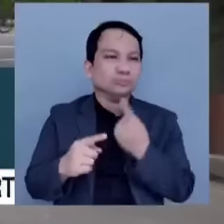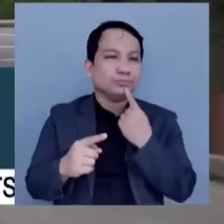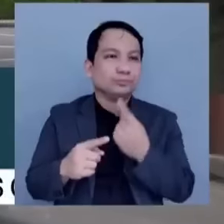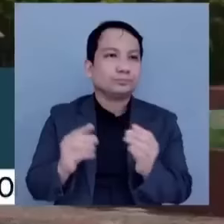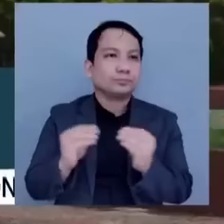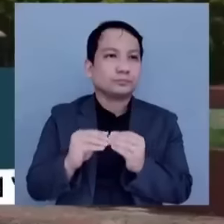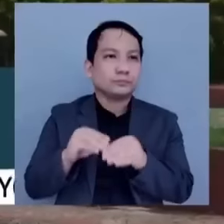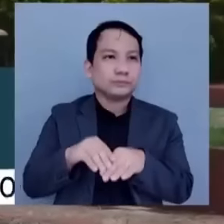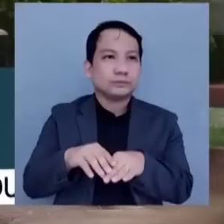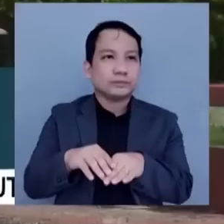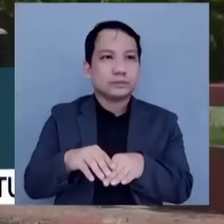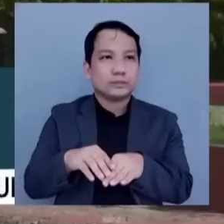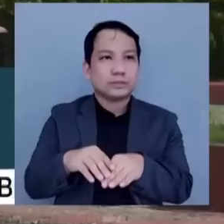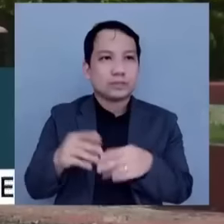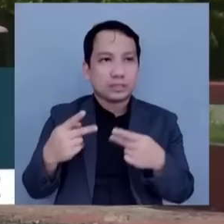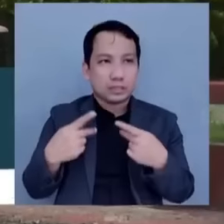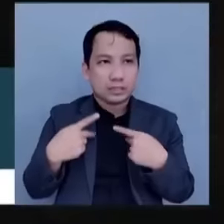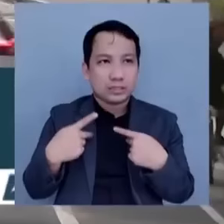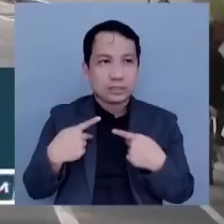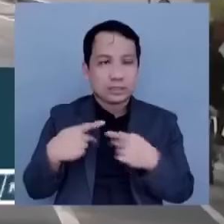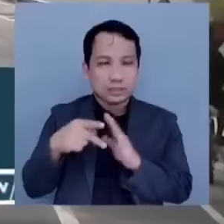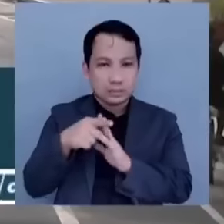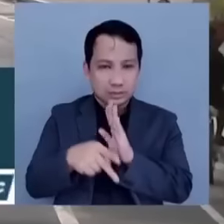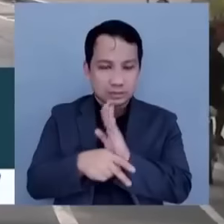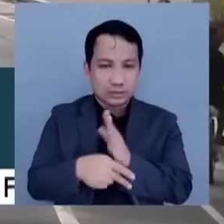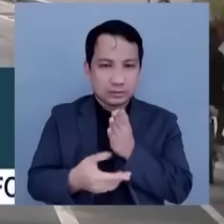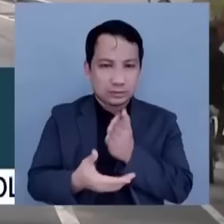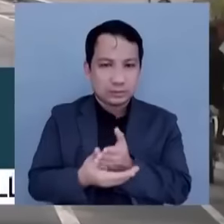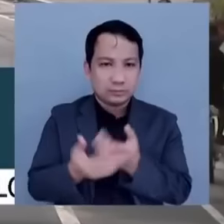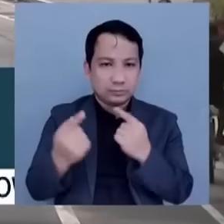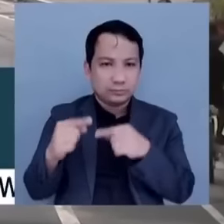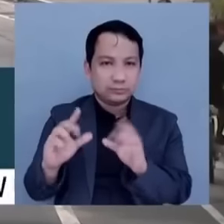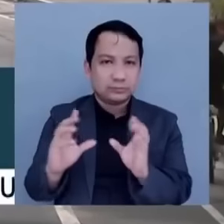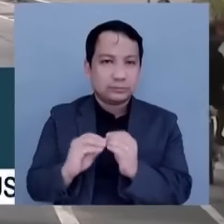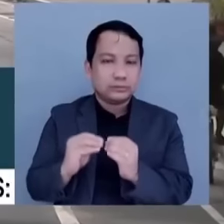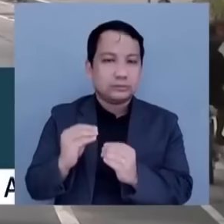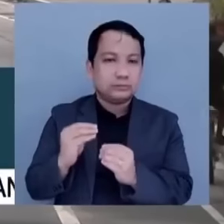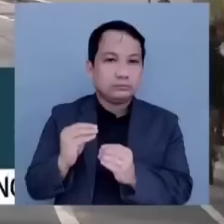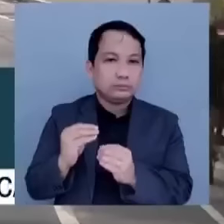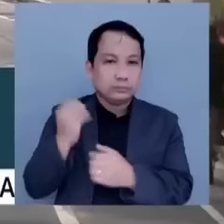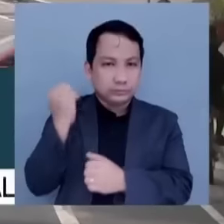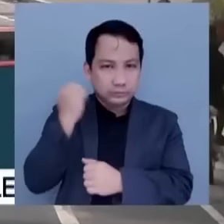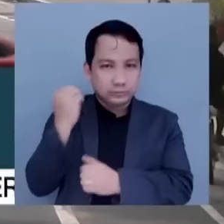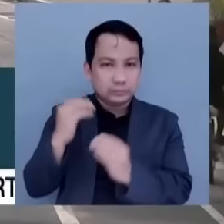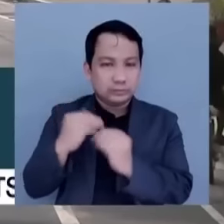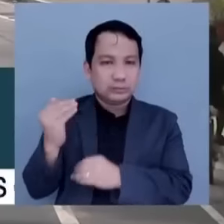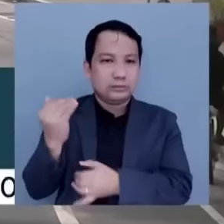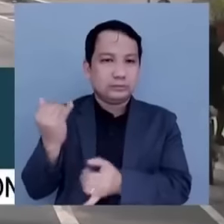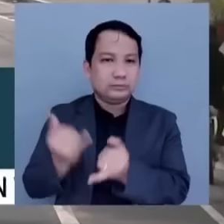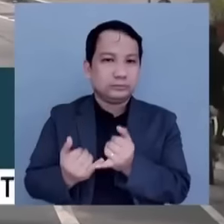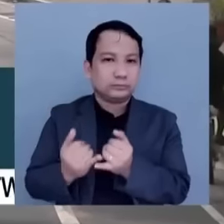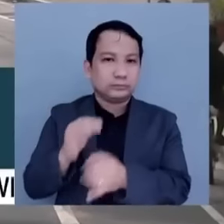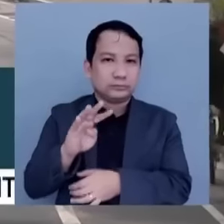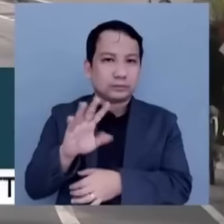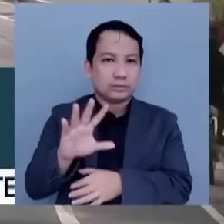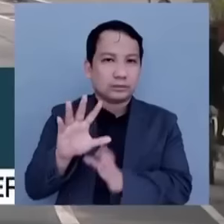implement a stop-and-go scheme in the vicinity of the parade, which they expect to last for 45